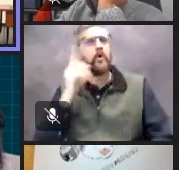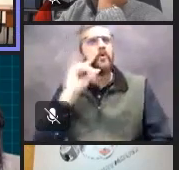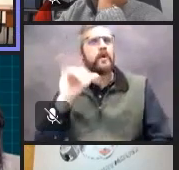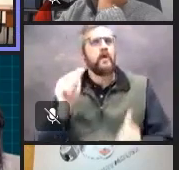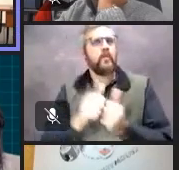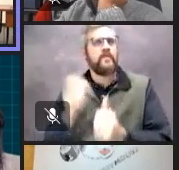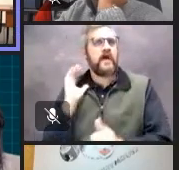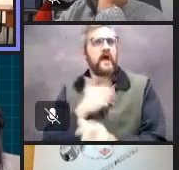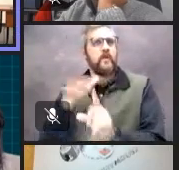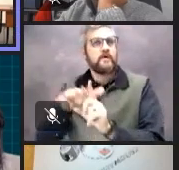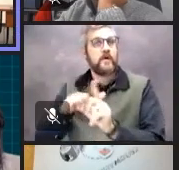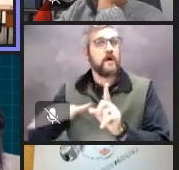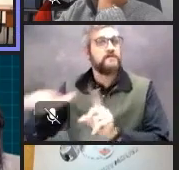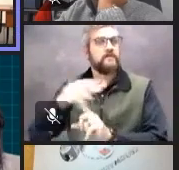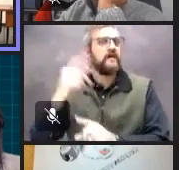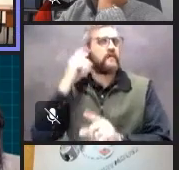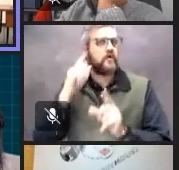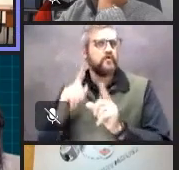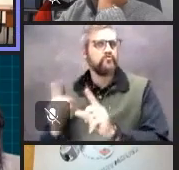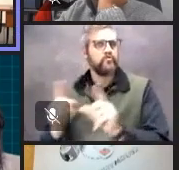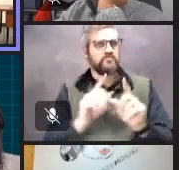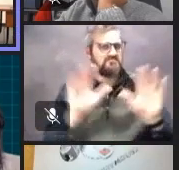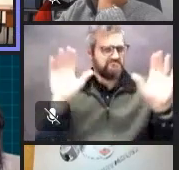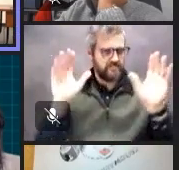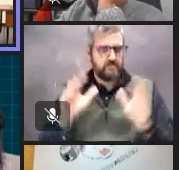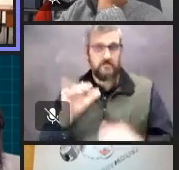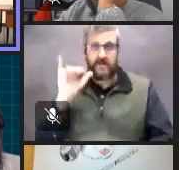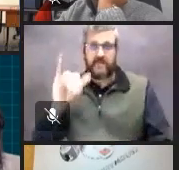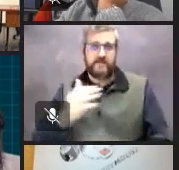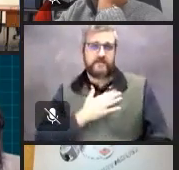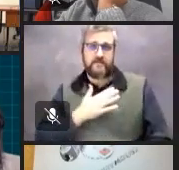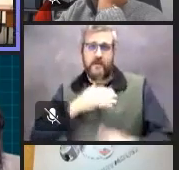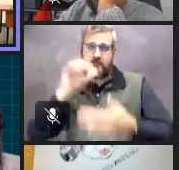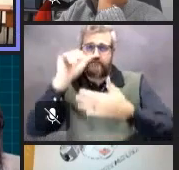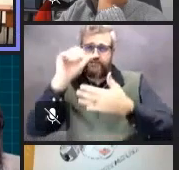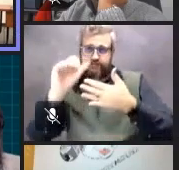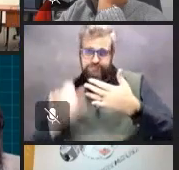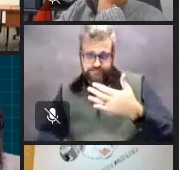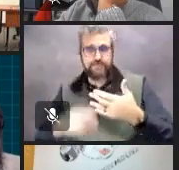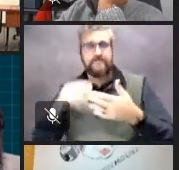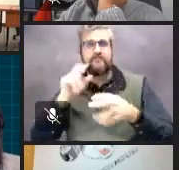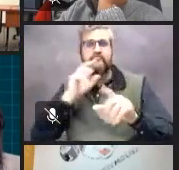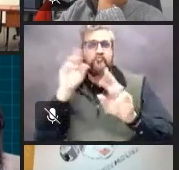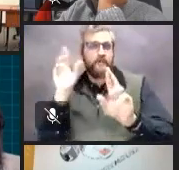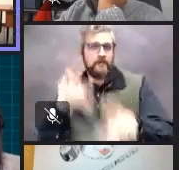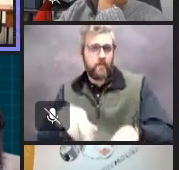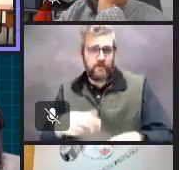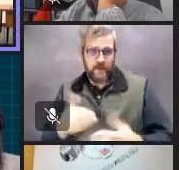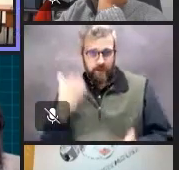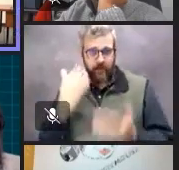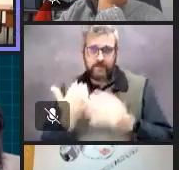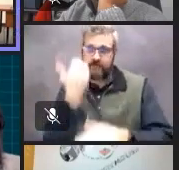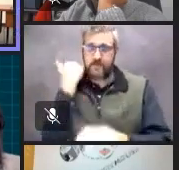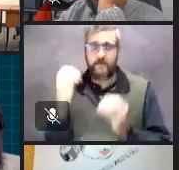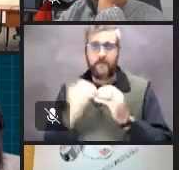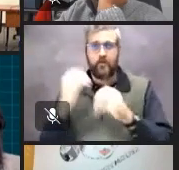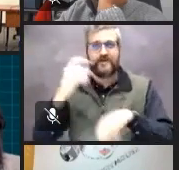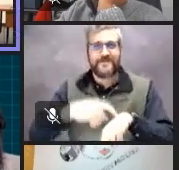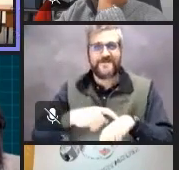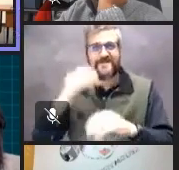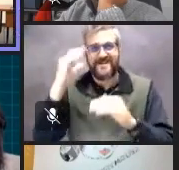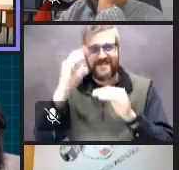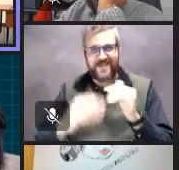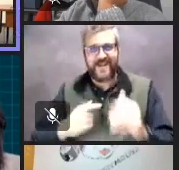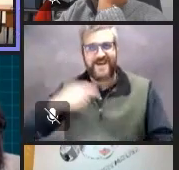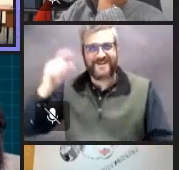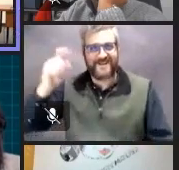but I hear some rumors about that. So that's sort of my flyover report. I probably took more time than I